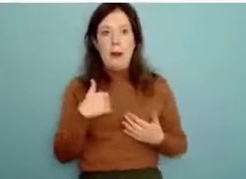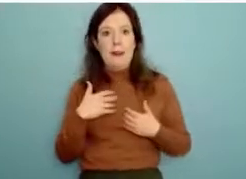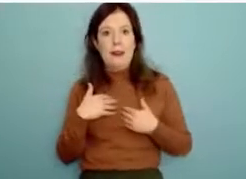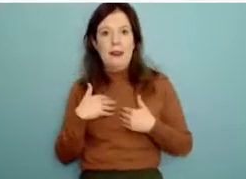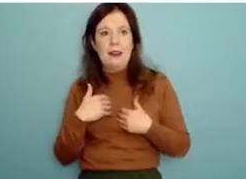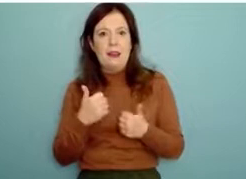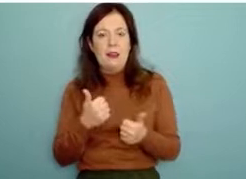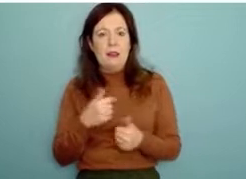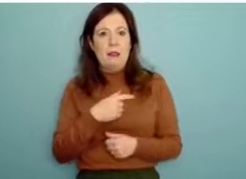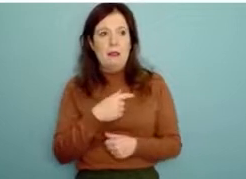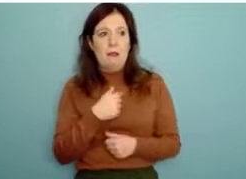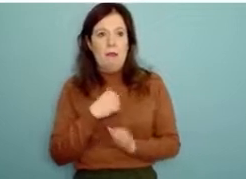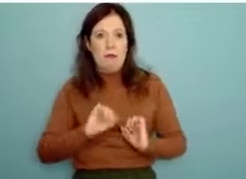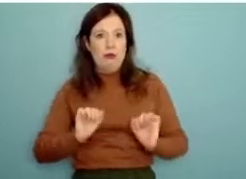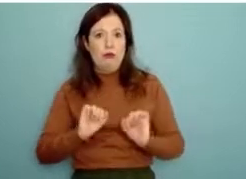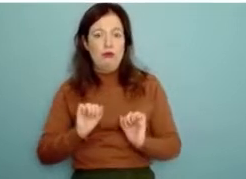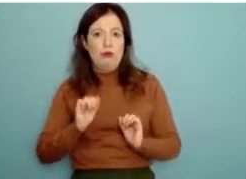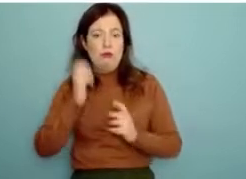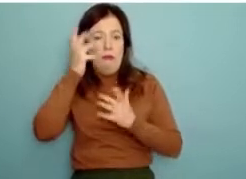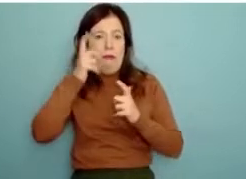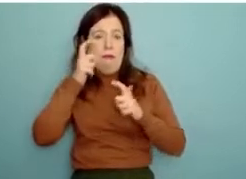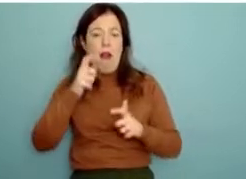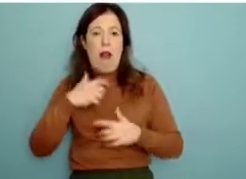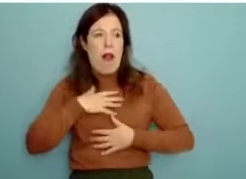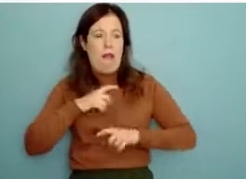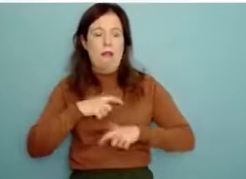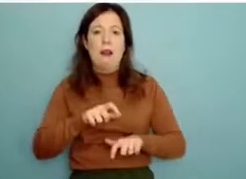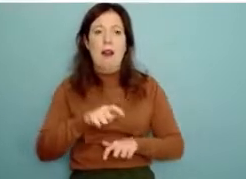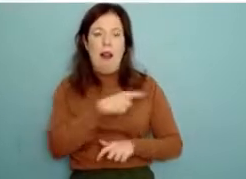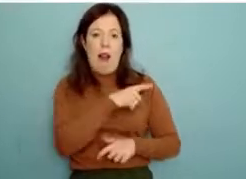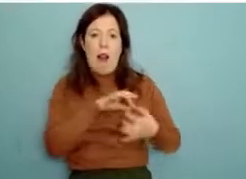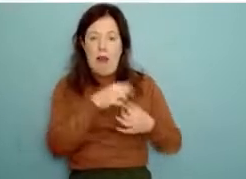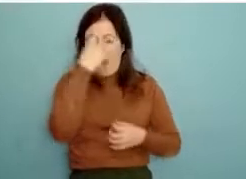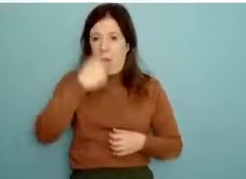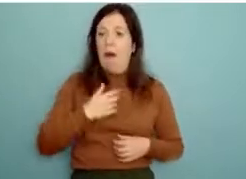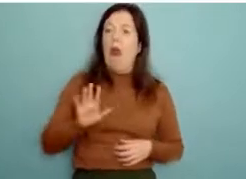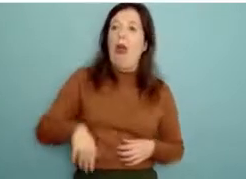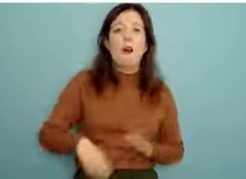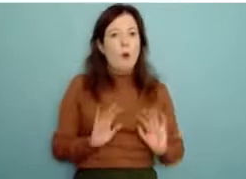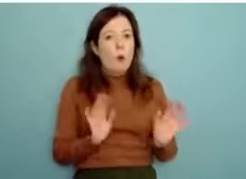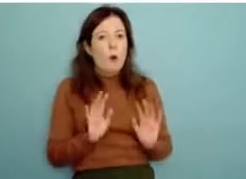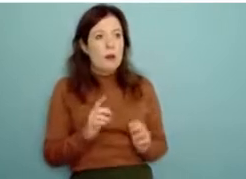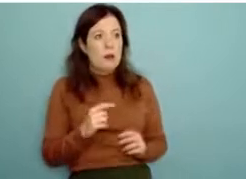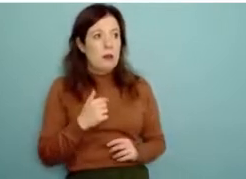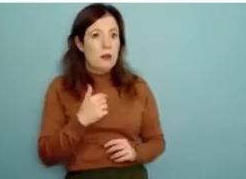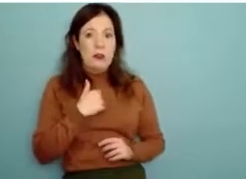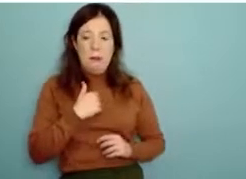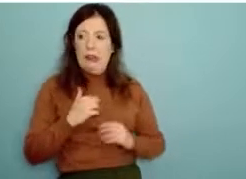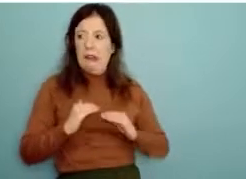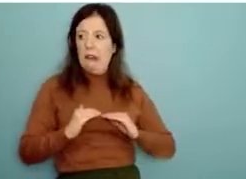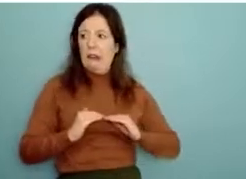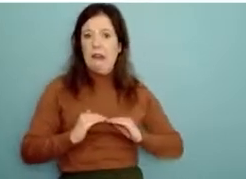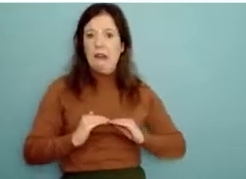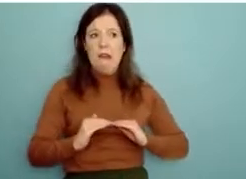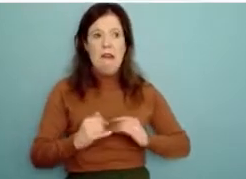trying? What if I'm not getting better and it means I might never get better and my therapist feels bad